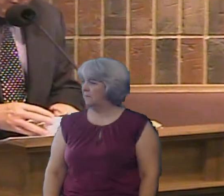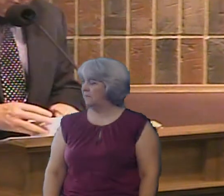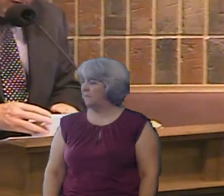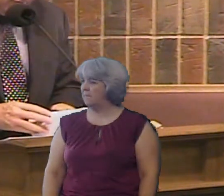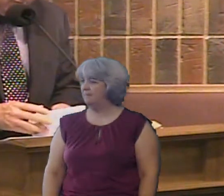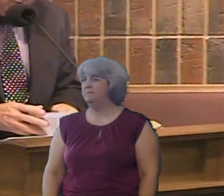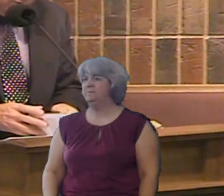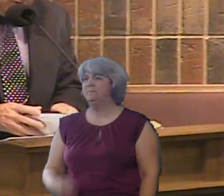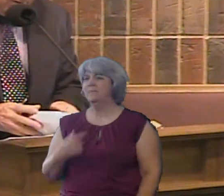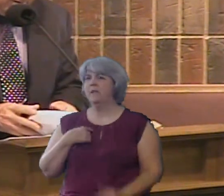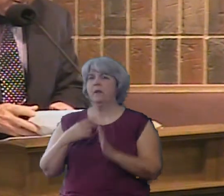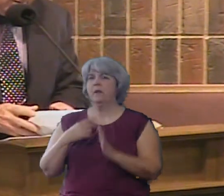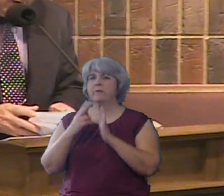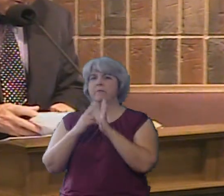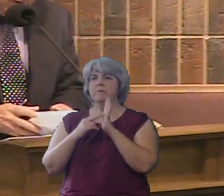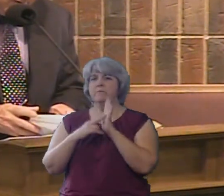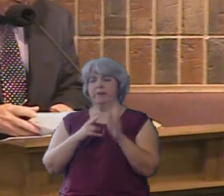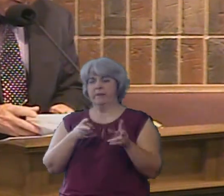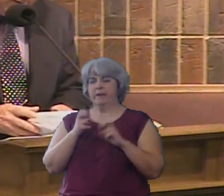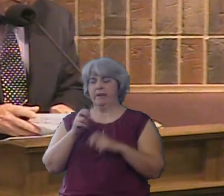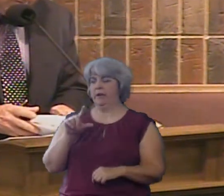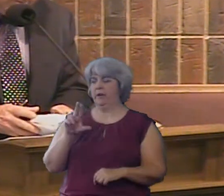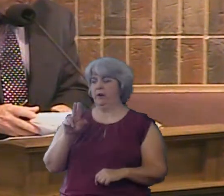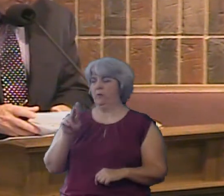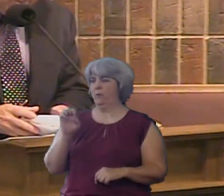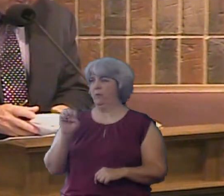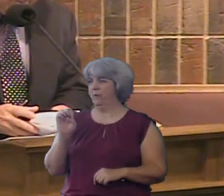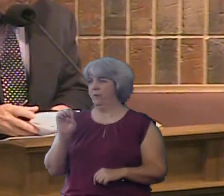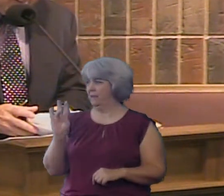I'm going to read from Luke chapter 17,